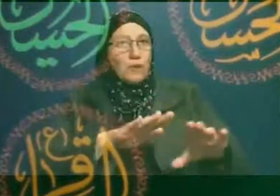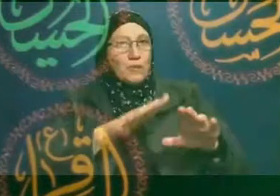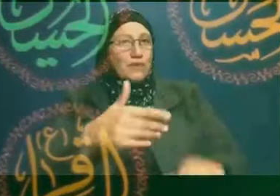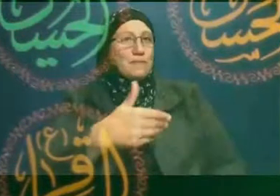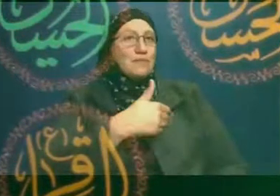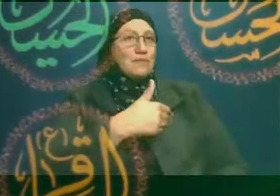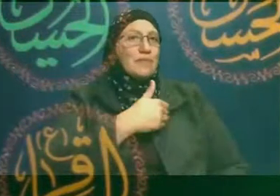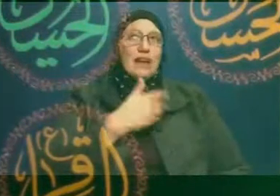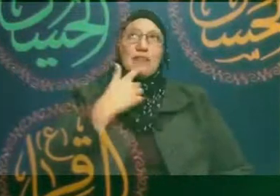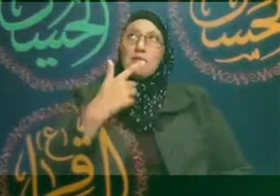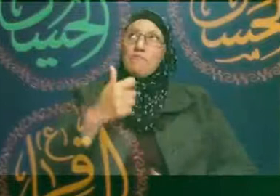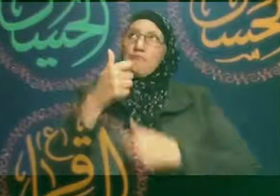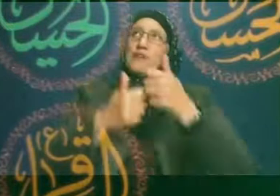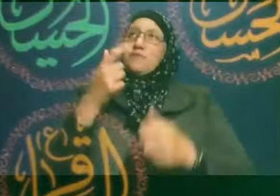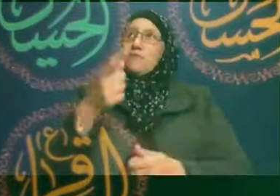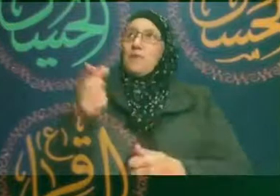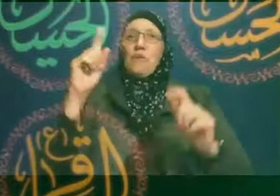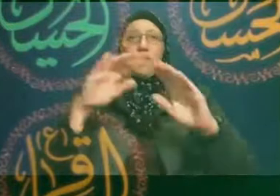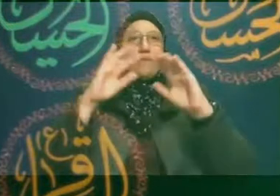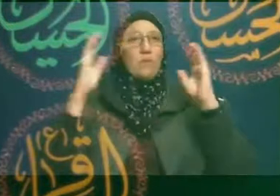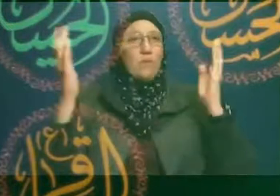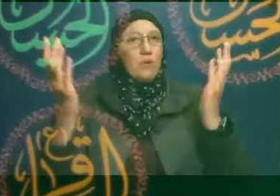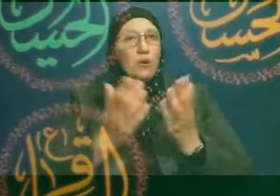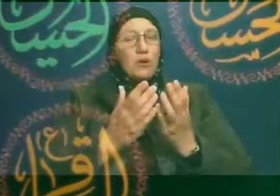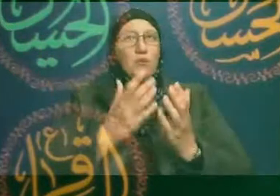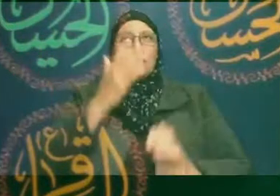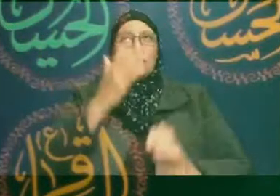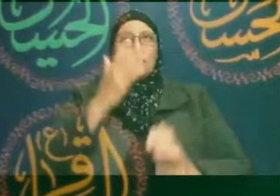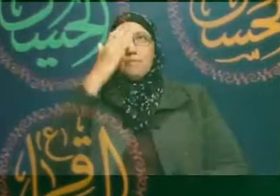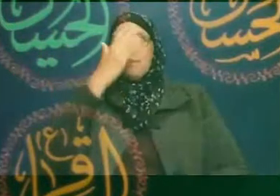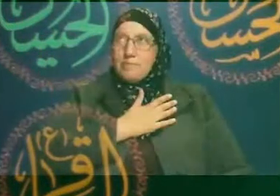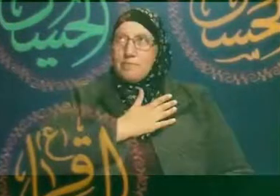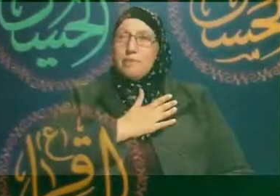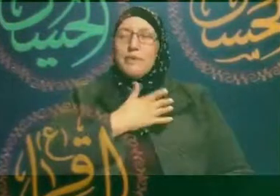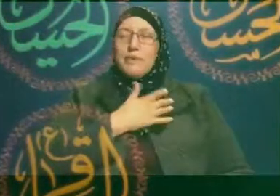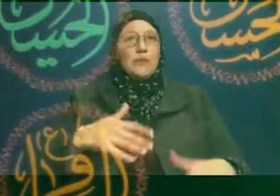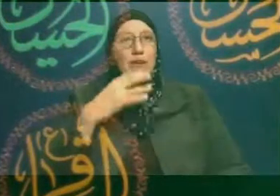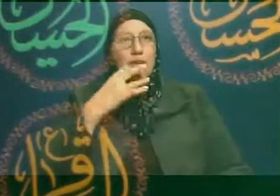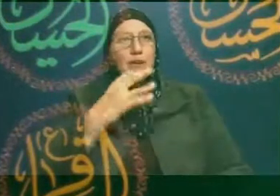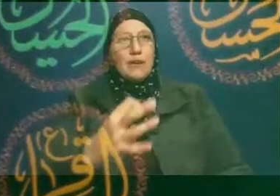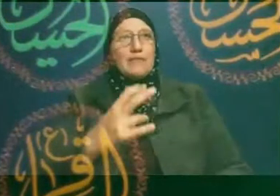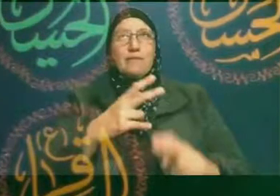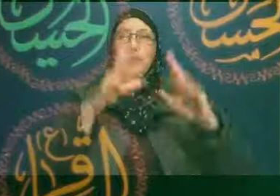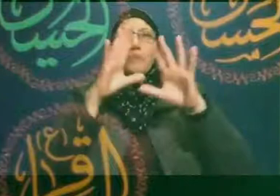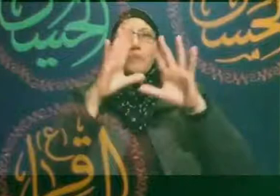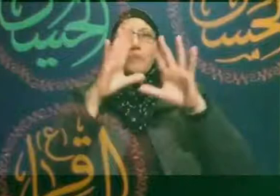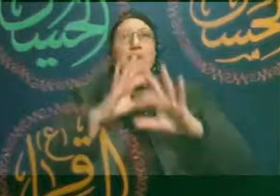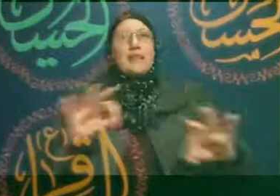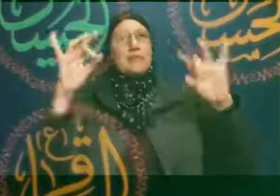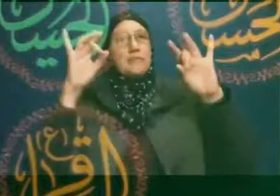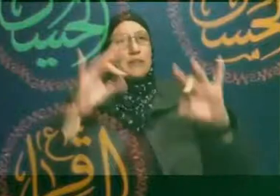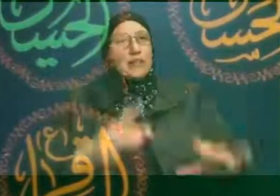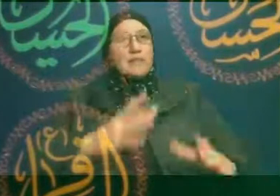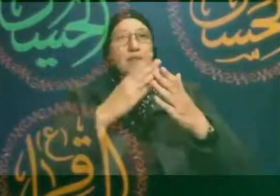Wassalatu wassalamu ala sayyidina wa nabiyyina wa tabibi nufusina wa habibi qulubina